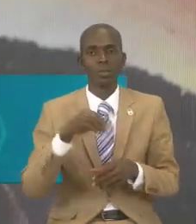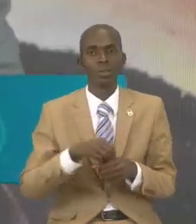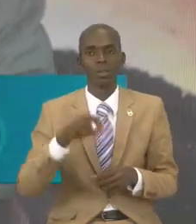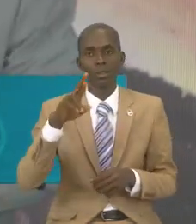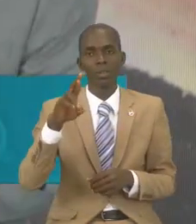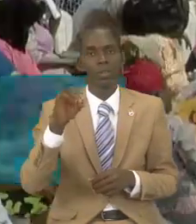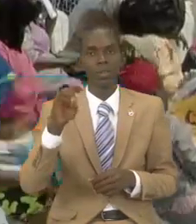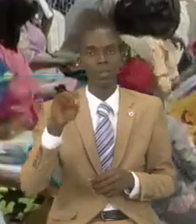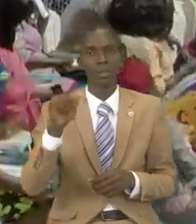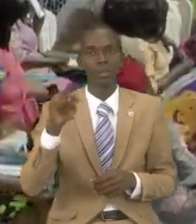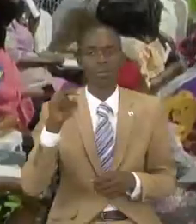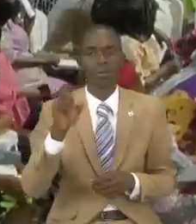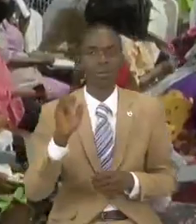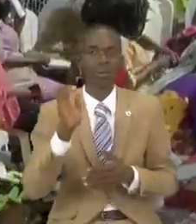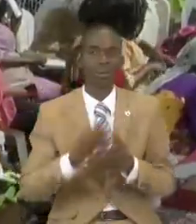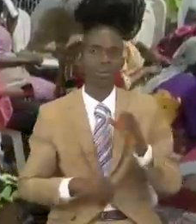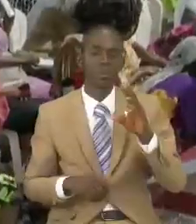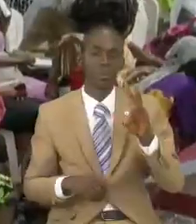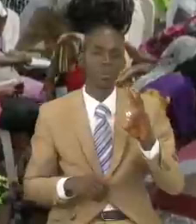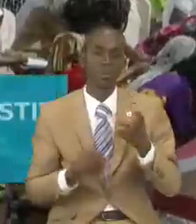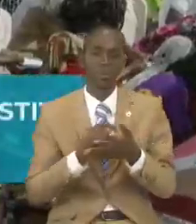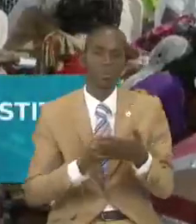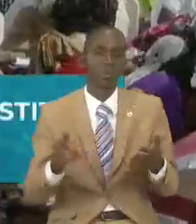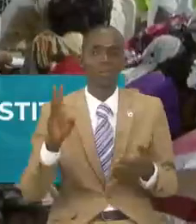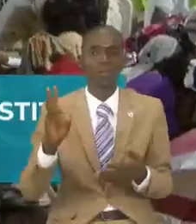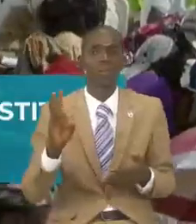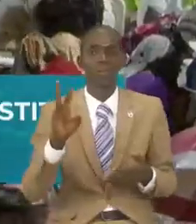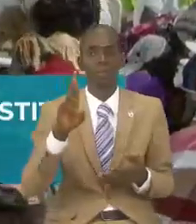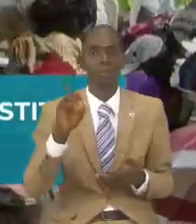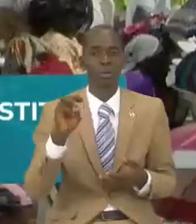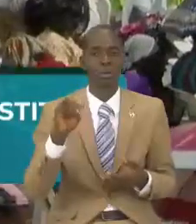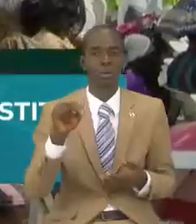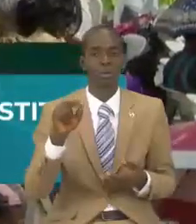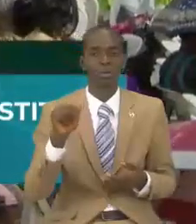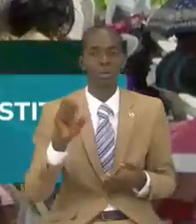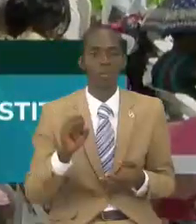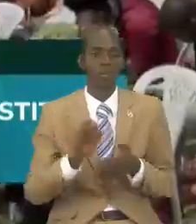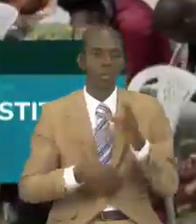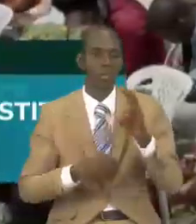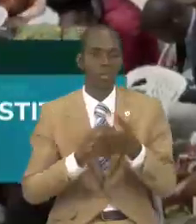chapter 6, verse 6. Knowing this,